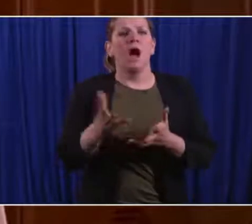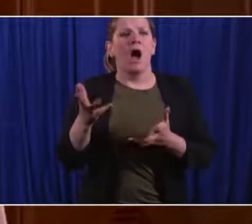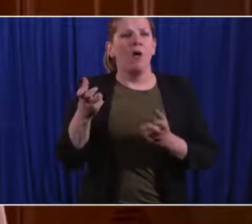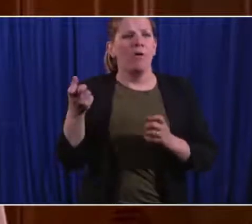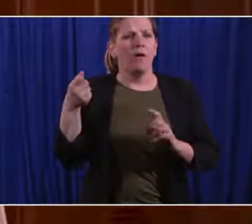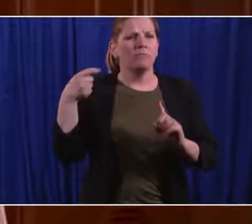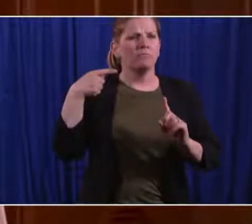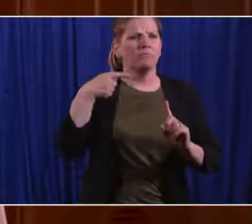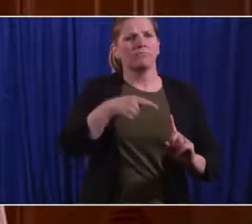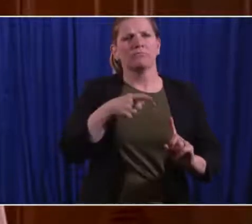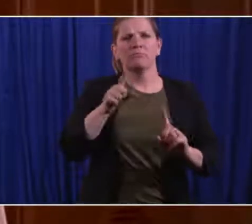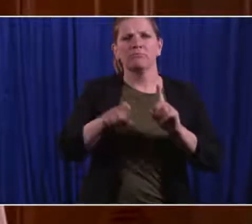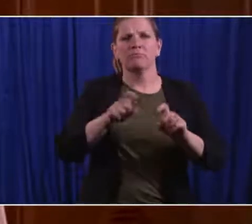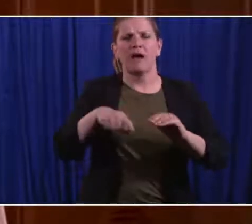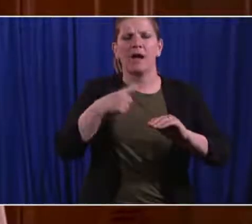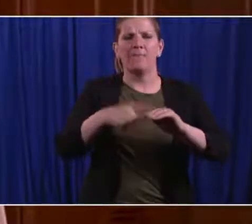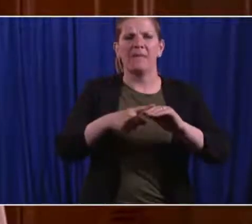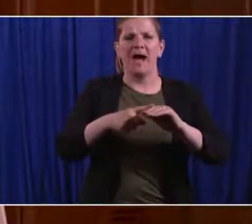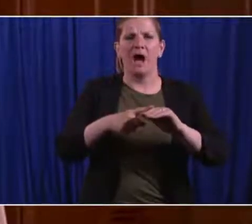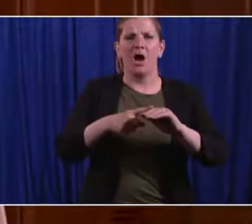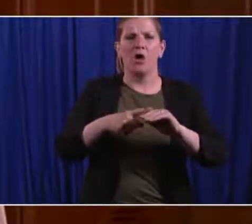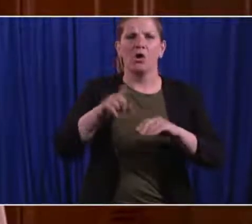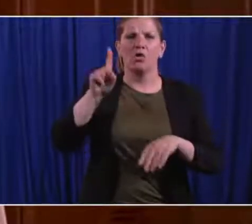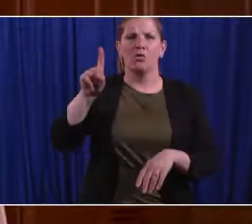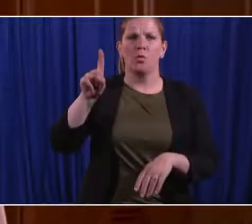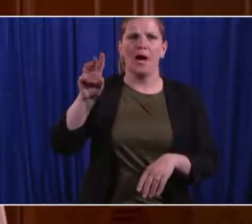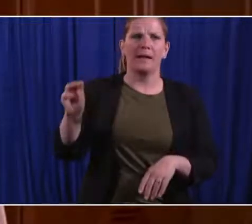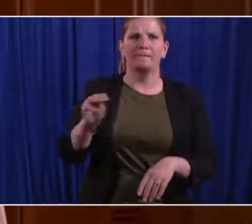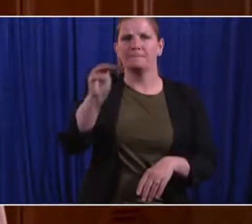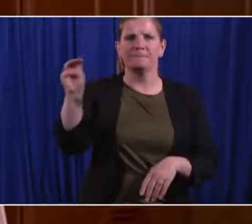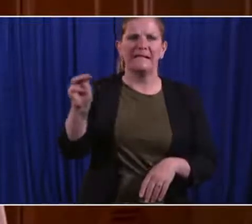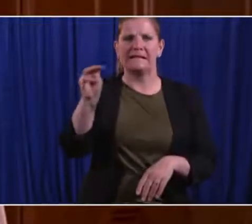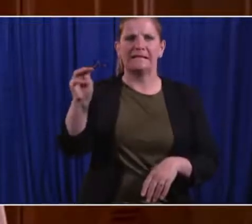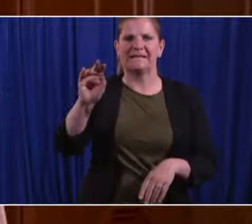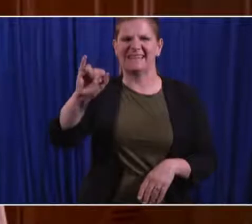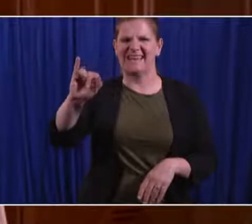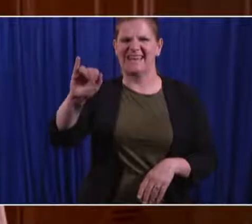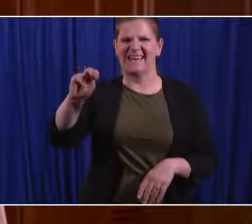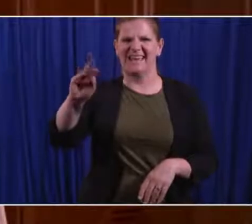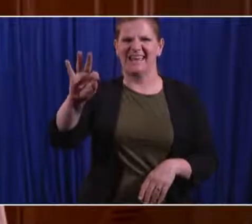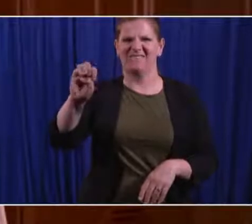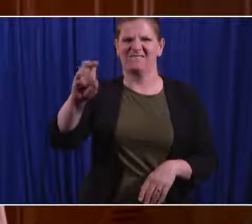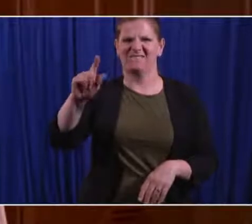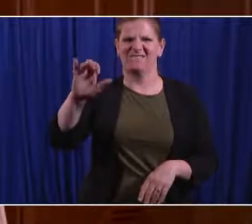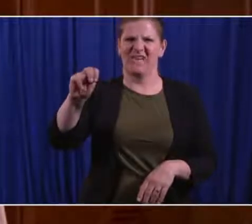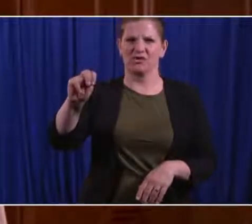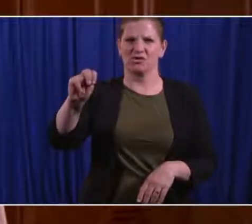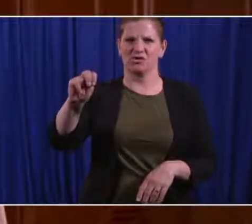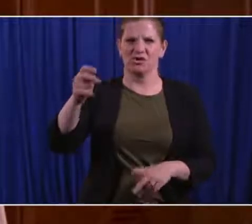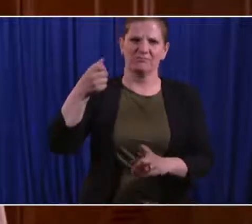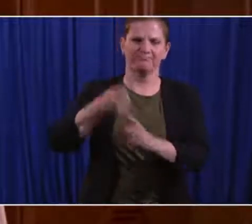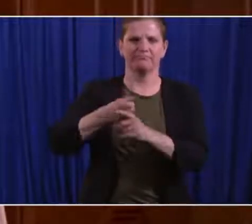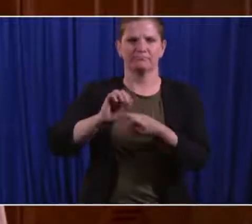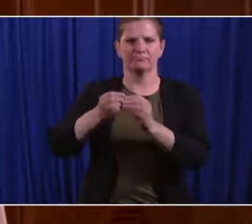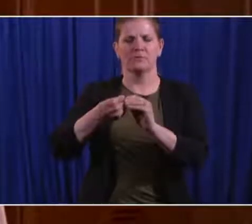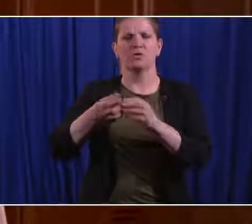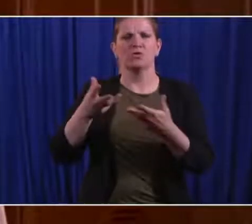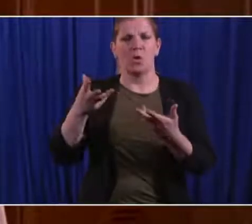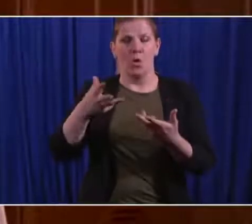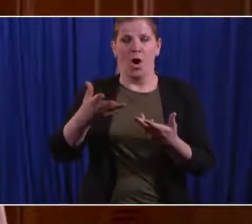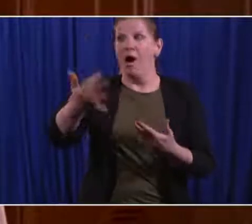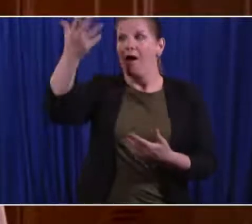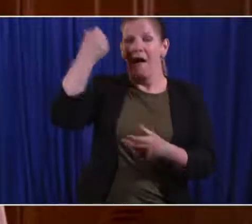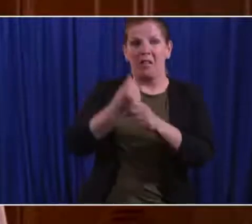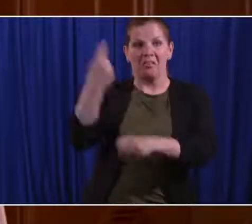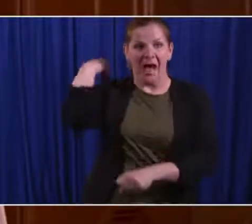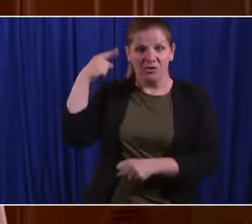on crossing the $1 million infection mark. Did you think that Ohio would reach this point at the beginning of this? And I'm